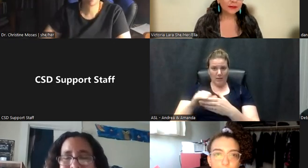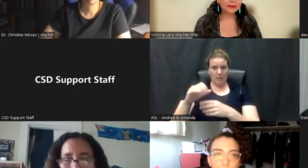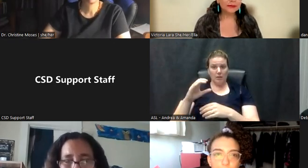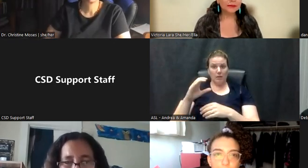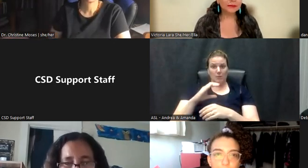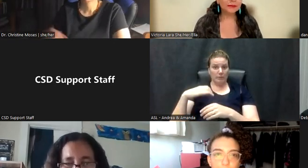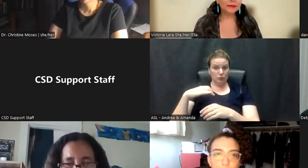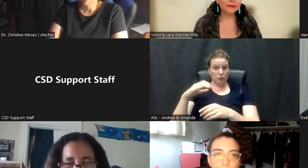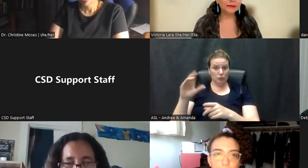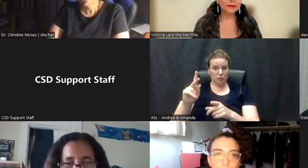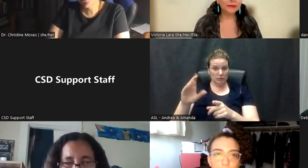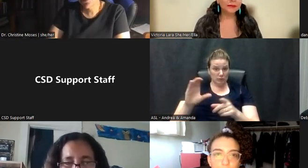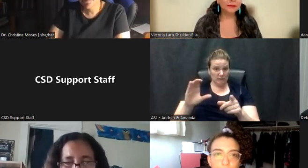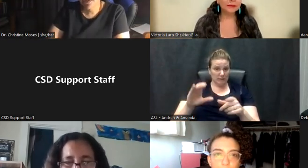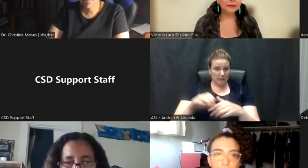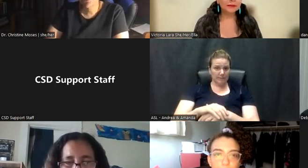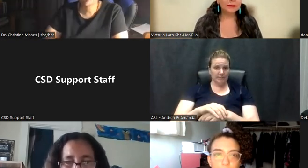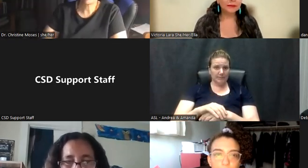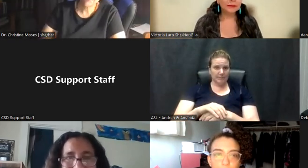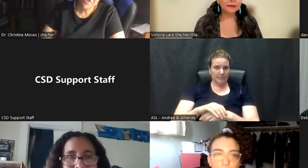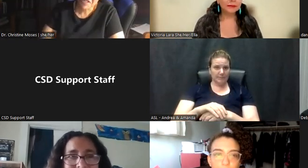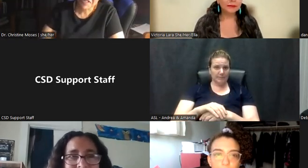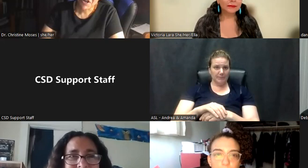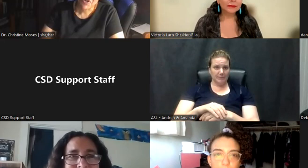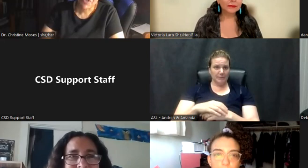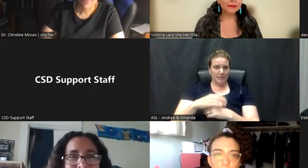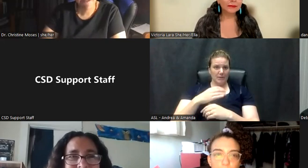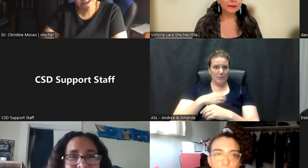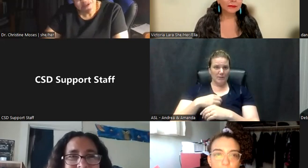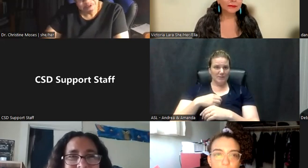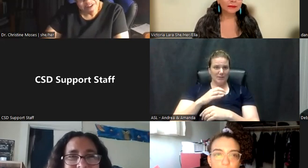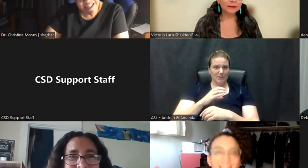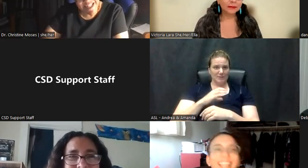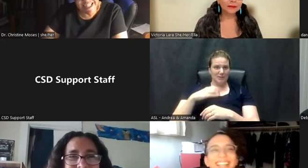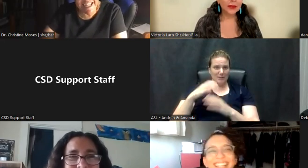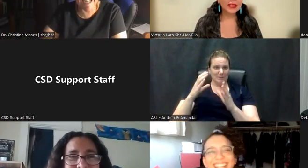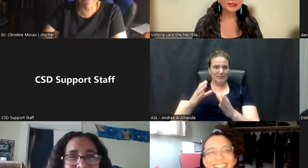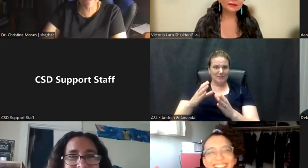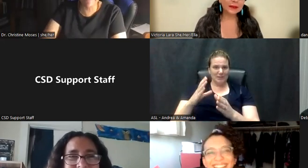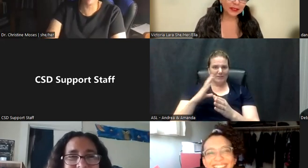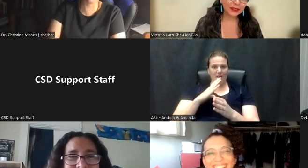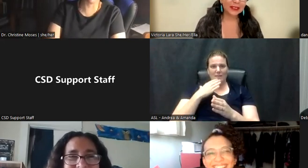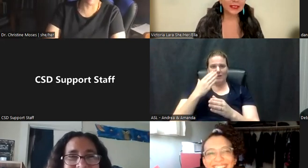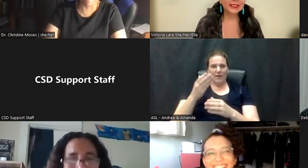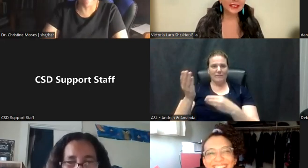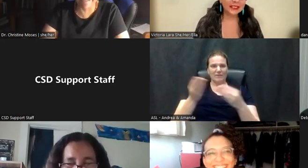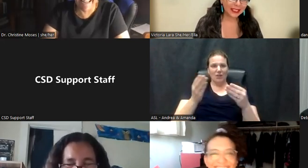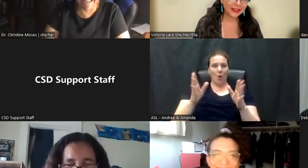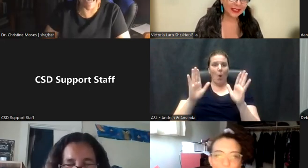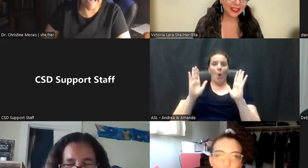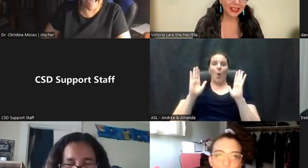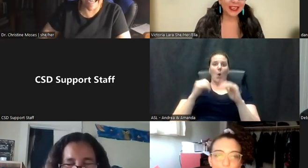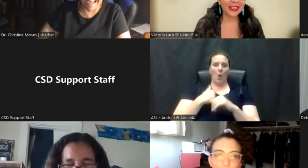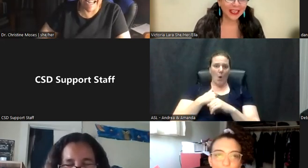Christine? I wish I was a commissioner. I'm a facilitator though. Thank you so much. Oh yes, I'm sorry,